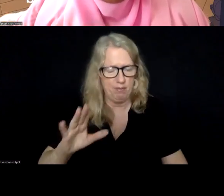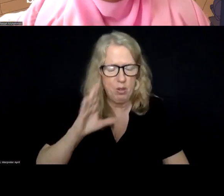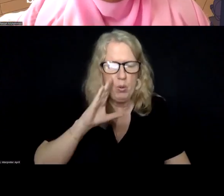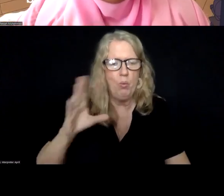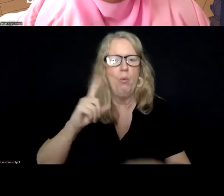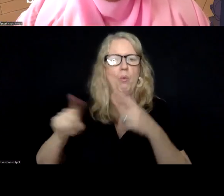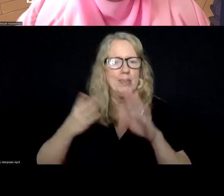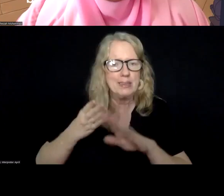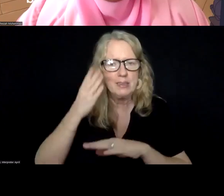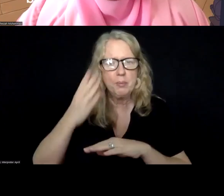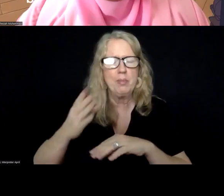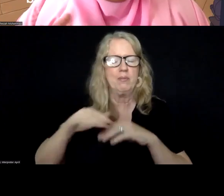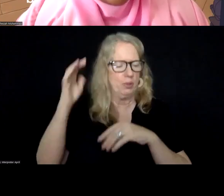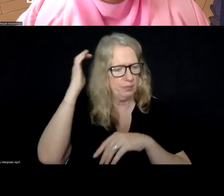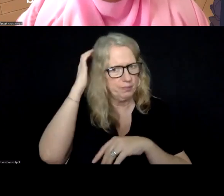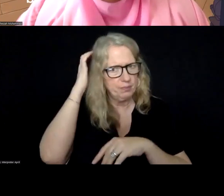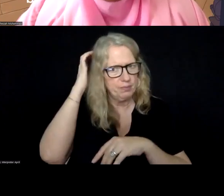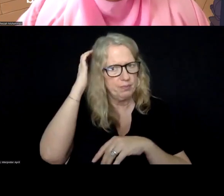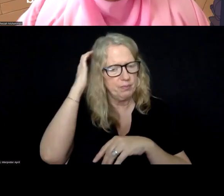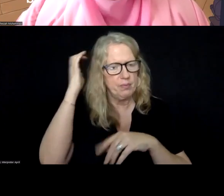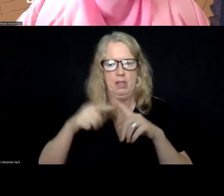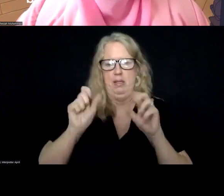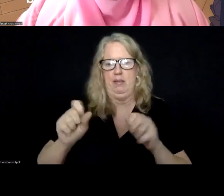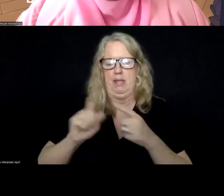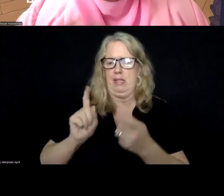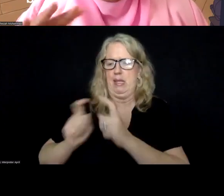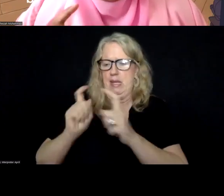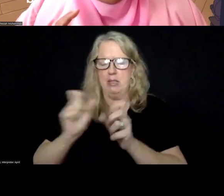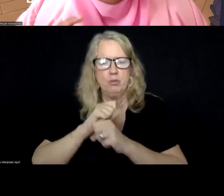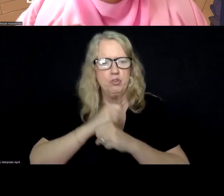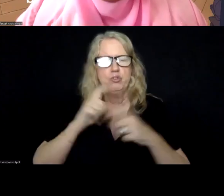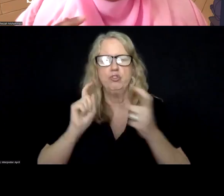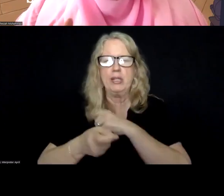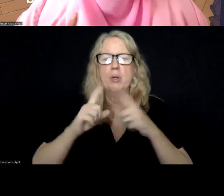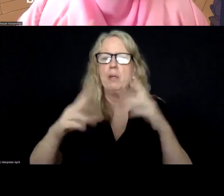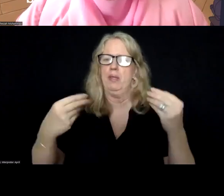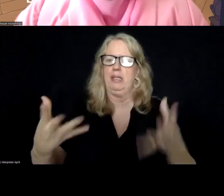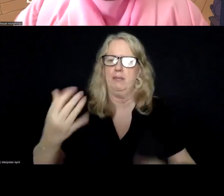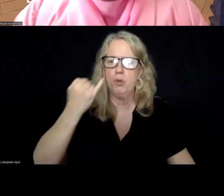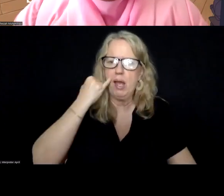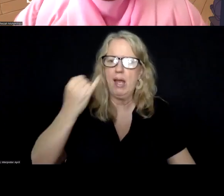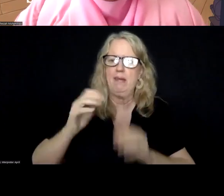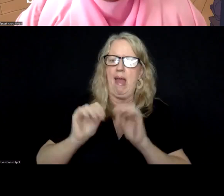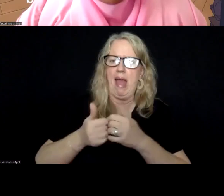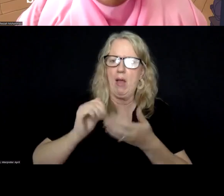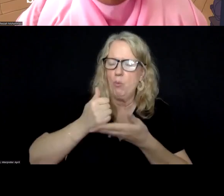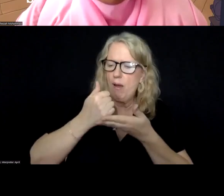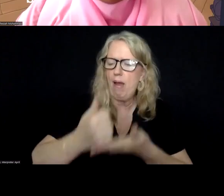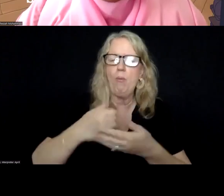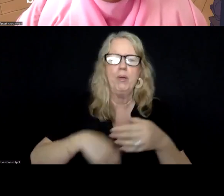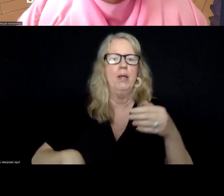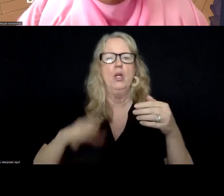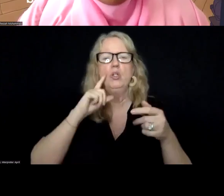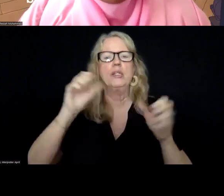gets submitted based on their assessment. So they can edit, they can make changes. So this is just giving you an idea of one of the ways that we